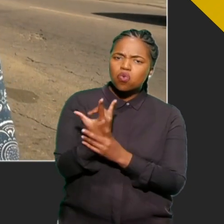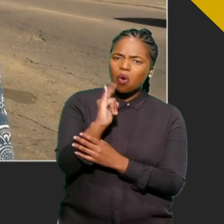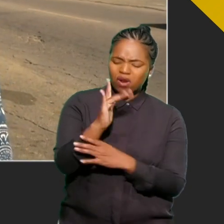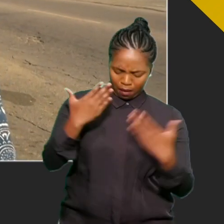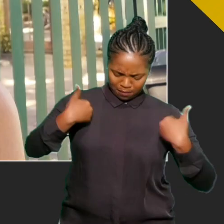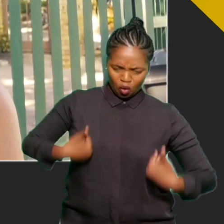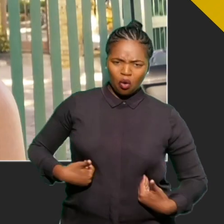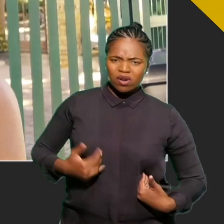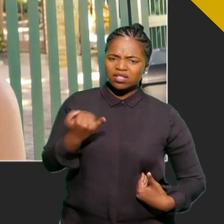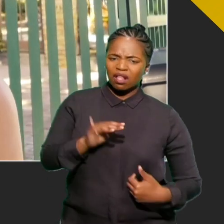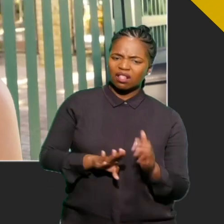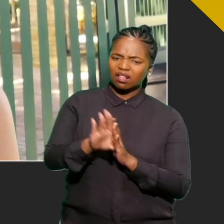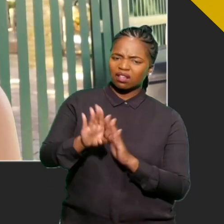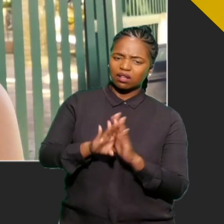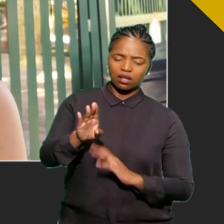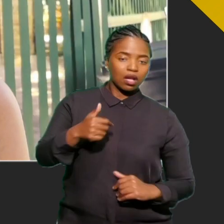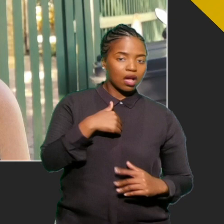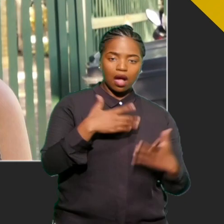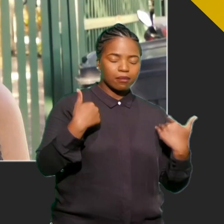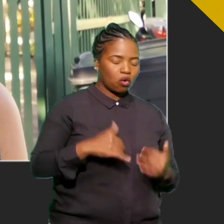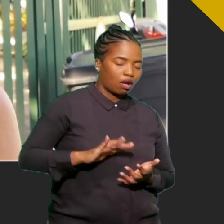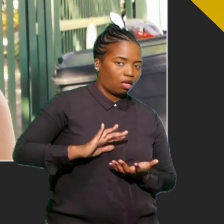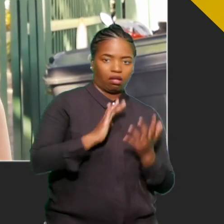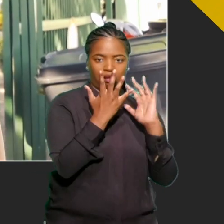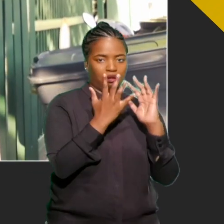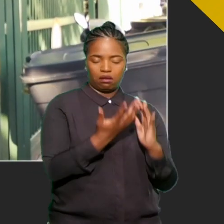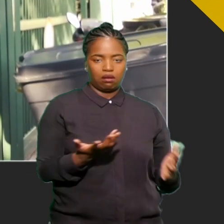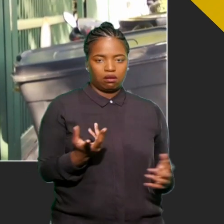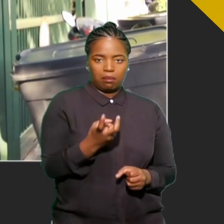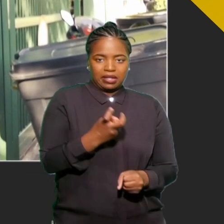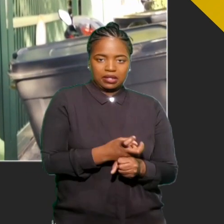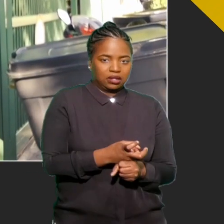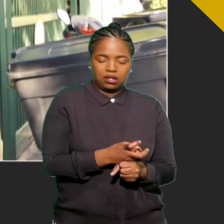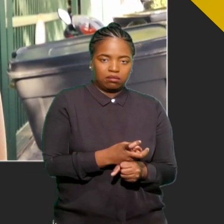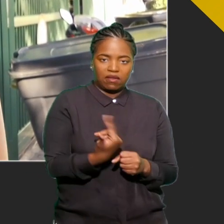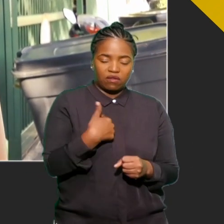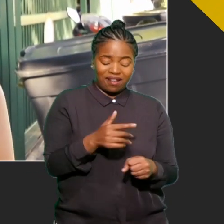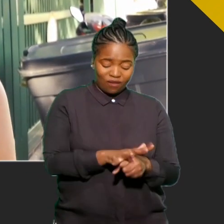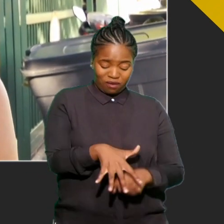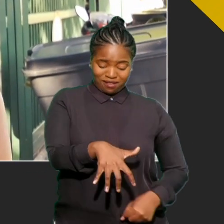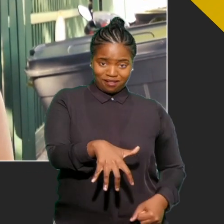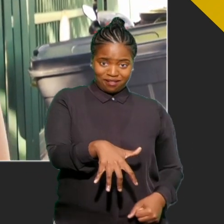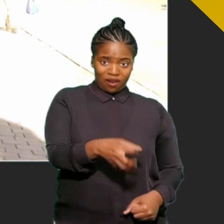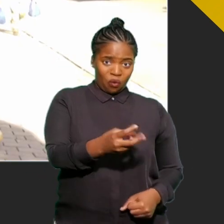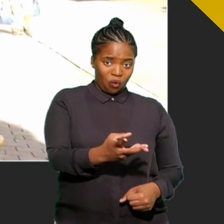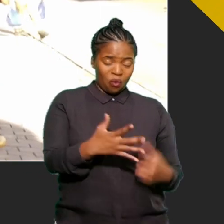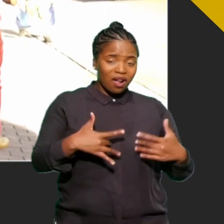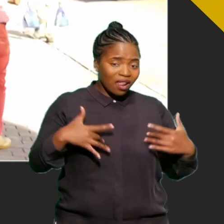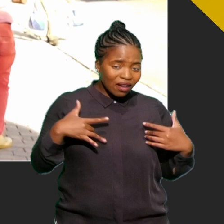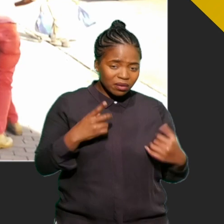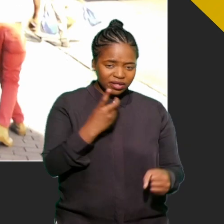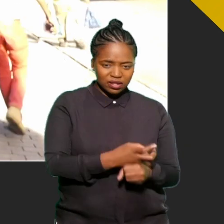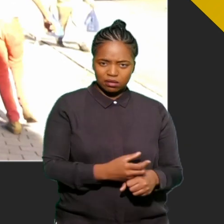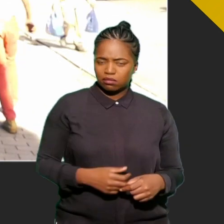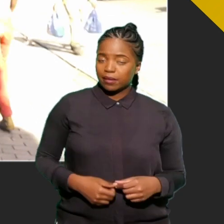bodies are still developing. So it just messes with your whole system, which makes it difficult for you to probably carry full term or even stay alive after giving birth. Generally